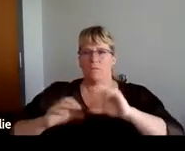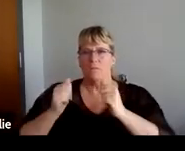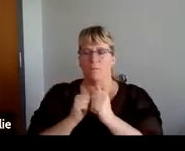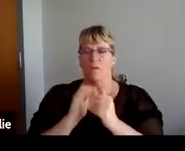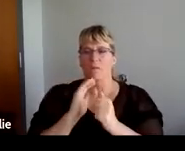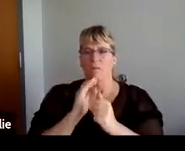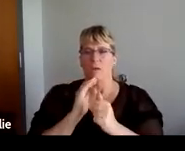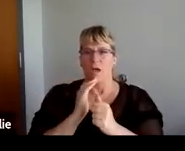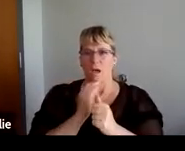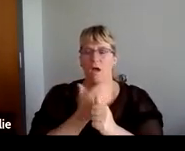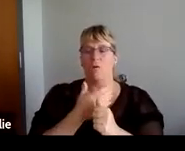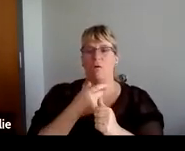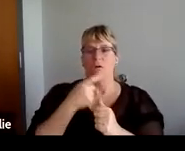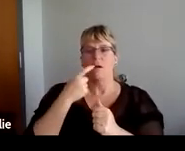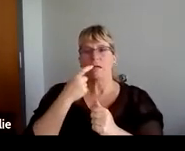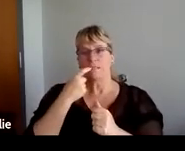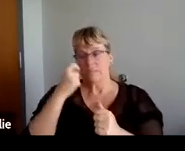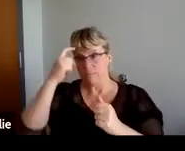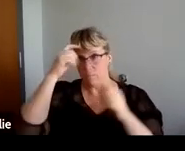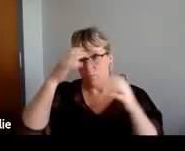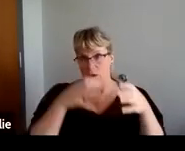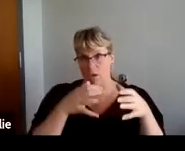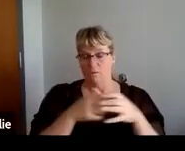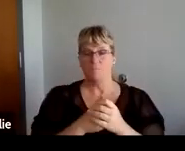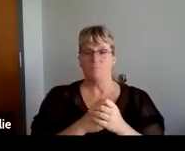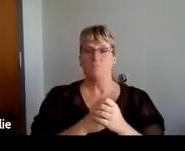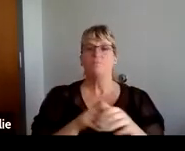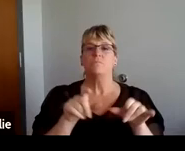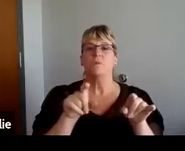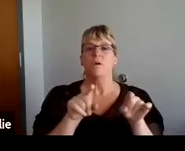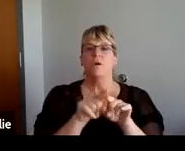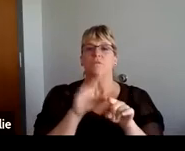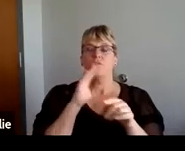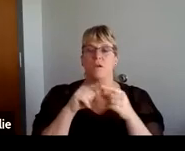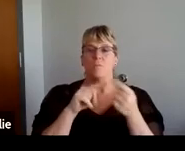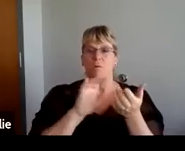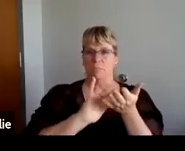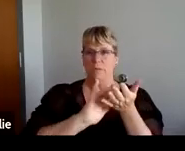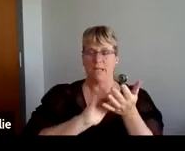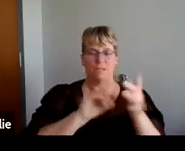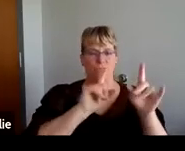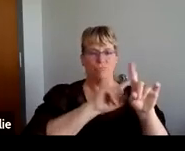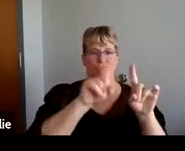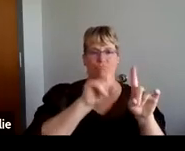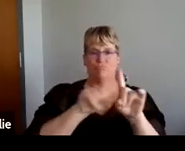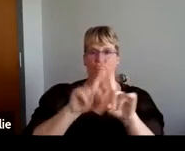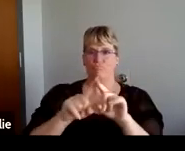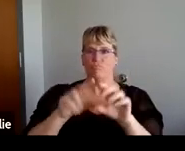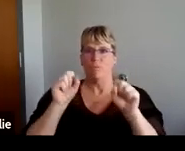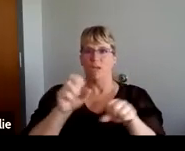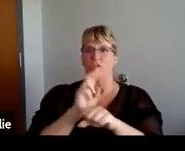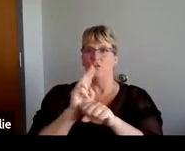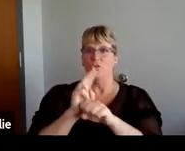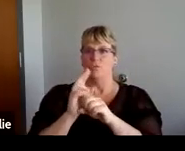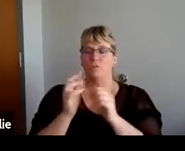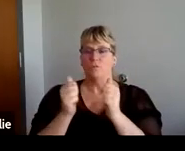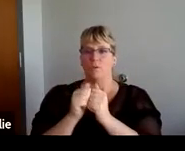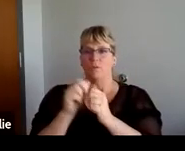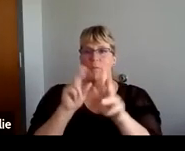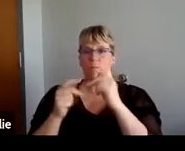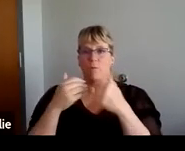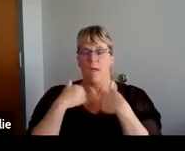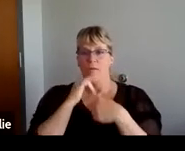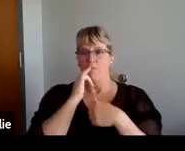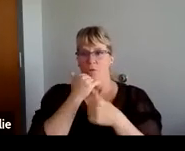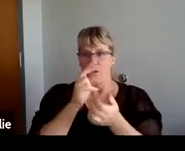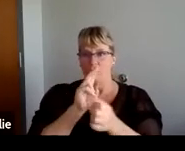of the addicted brain. We'll also talk about the medications that we can use to treat patients with substance use disorders.